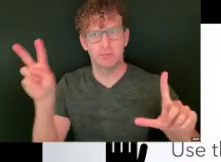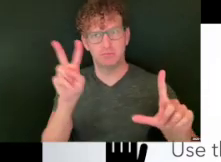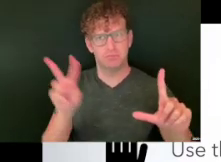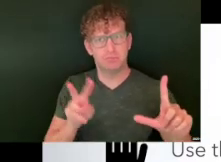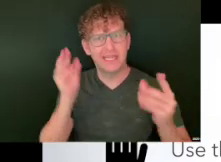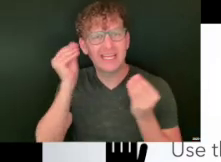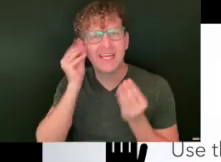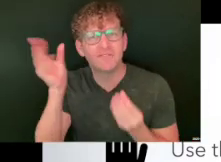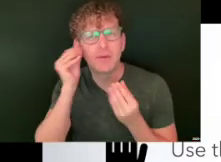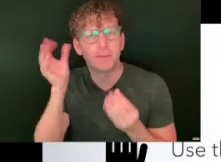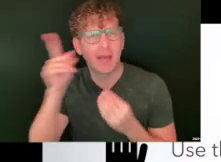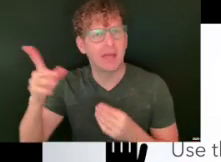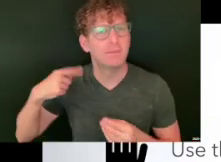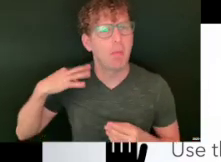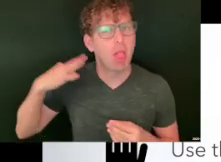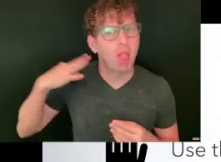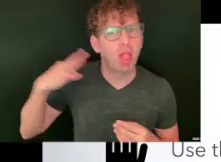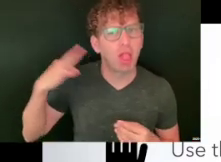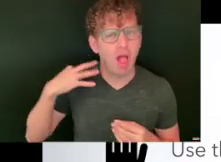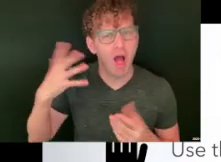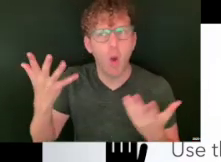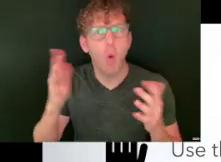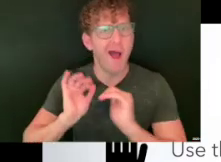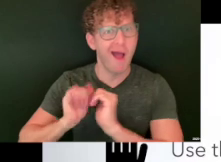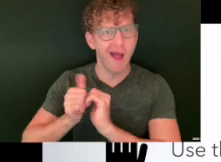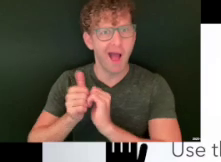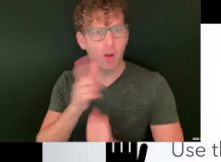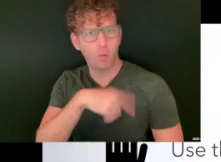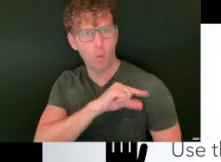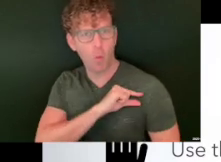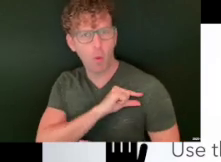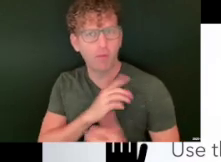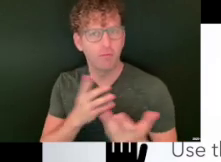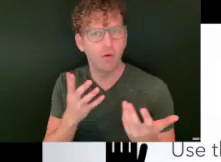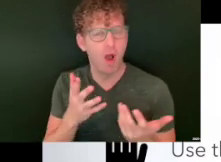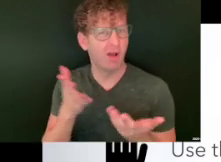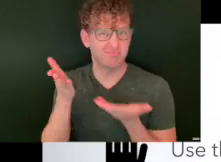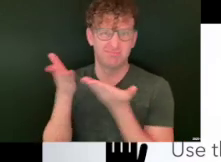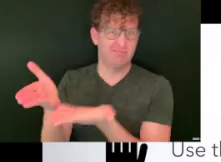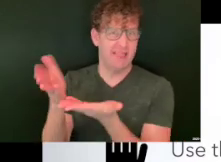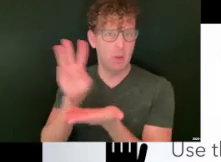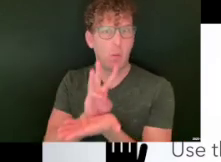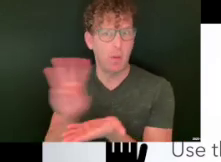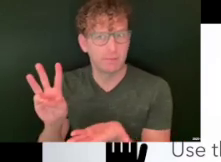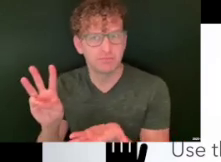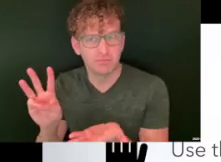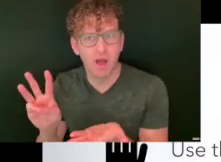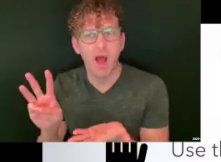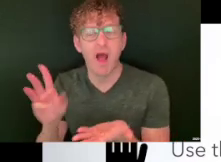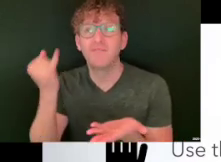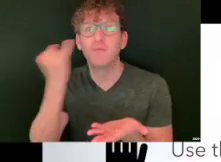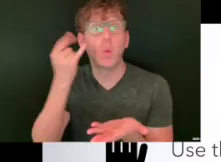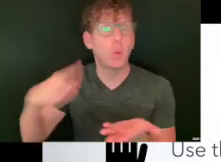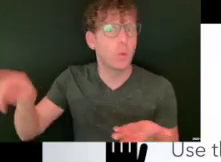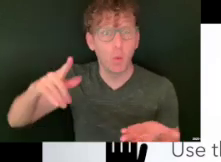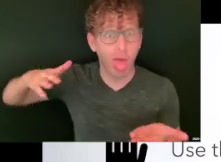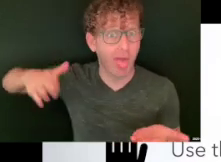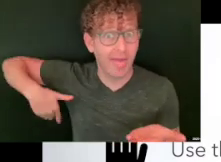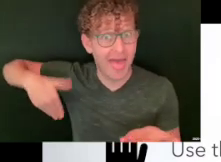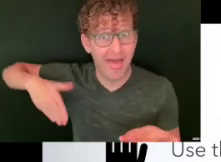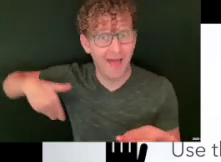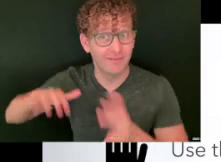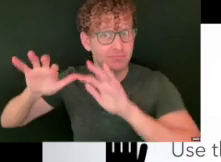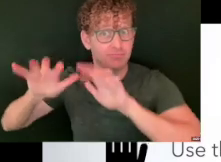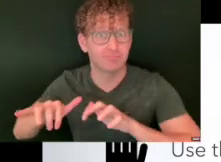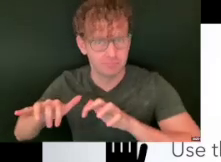the meeting in March, we were told we would get a 30-day notice before the next application window would open. Once